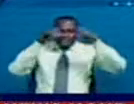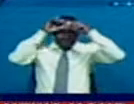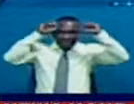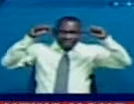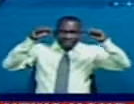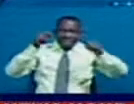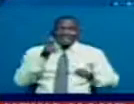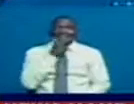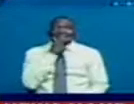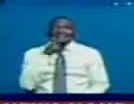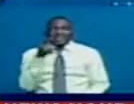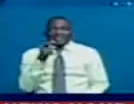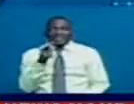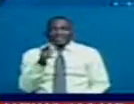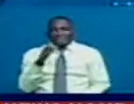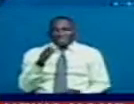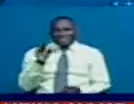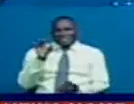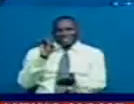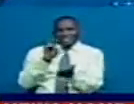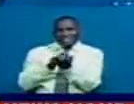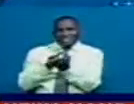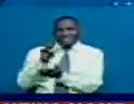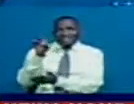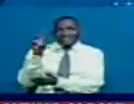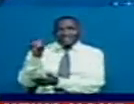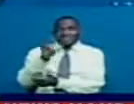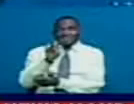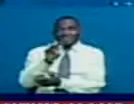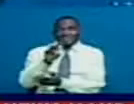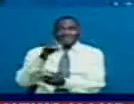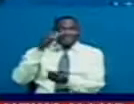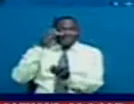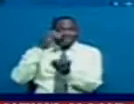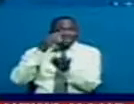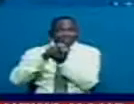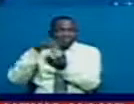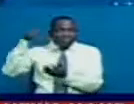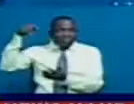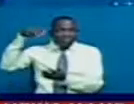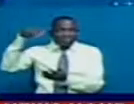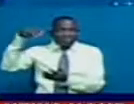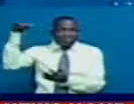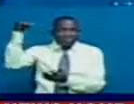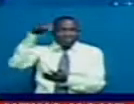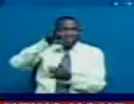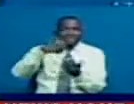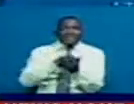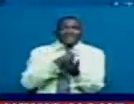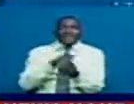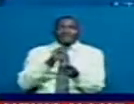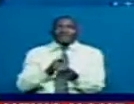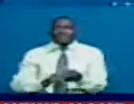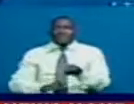President Nana Akufo-Addo says a total of 8,700 CCTV cameras will soon be in operation nationwide to step